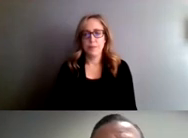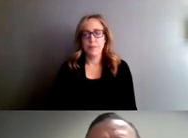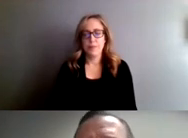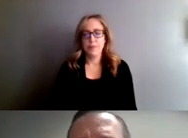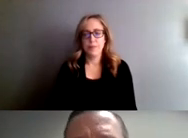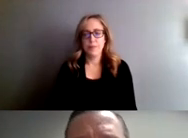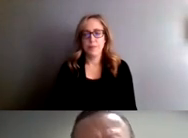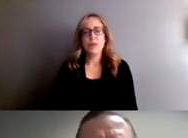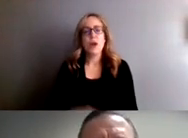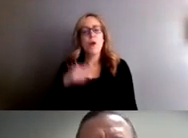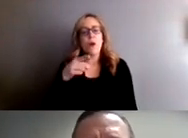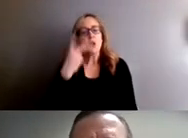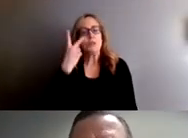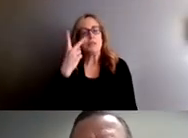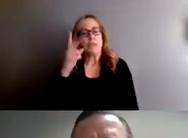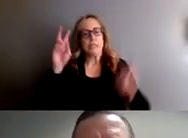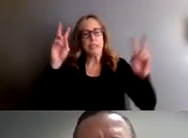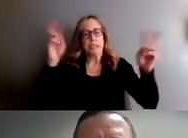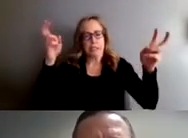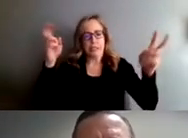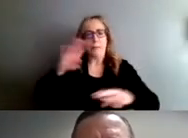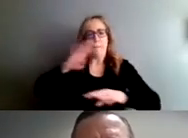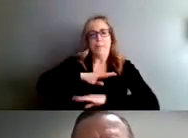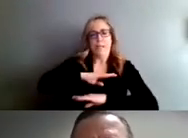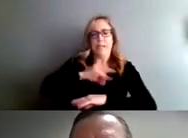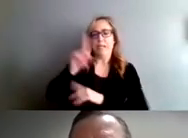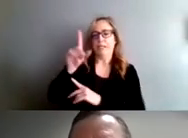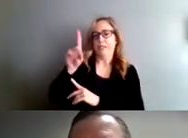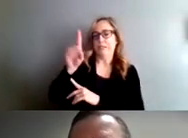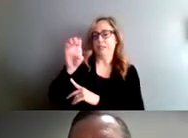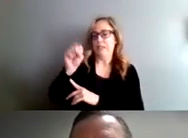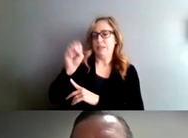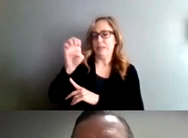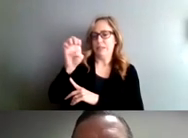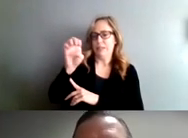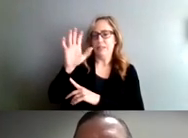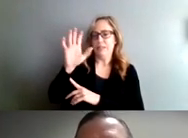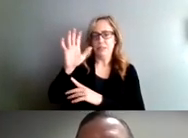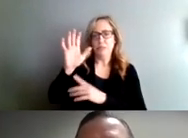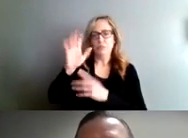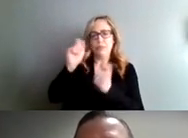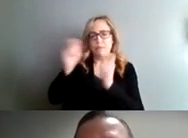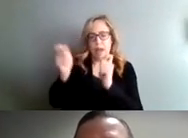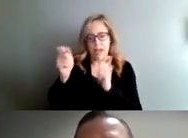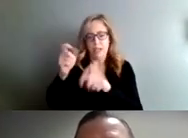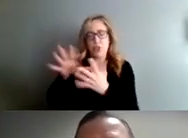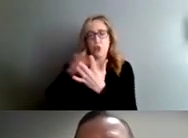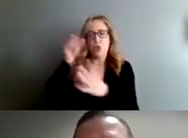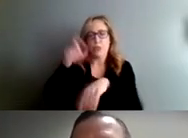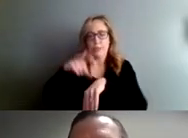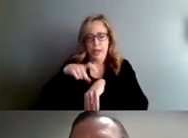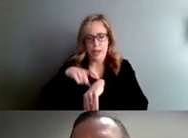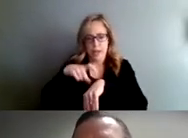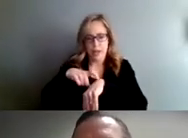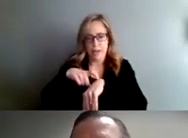All right, so you'll see the title here is Meeting DESE's Revised Regulations for Structured Learning Time. So structured learning time is the